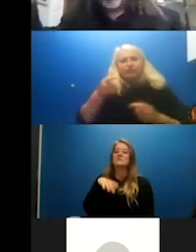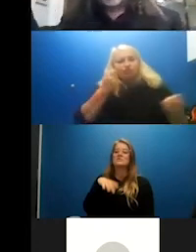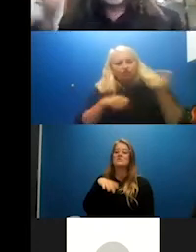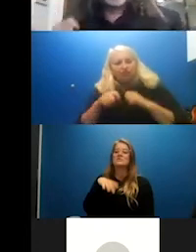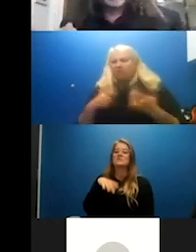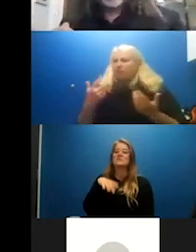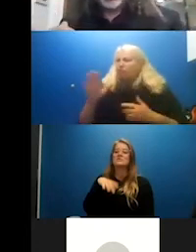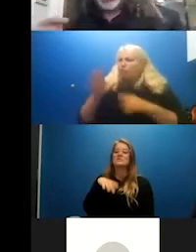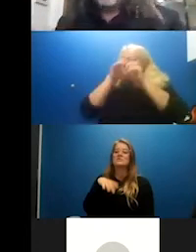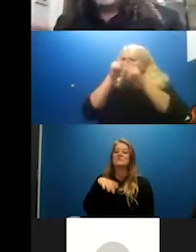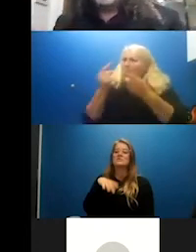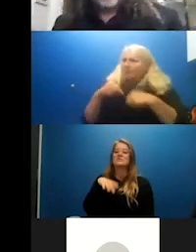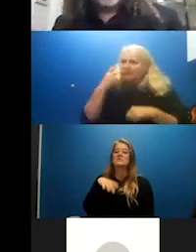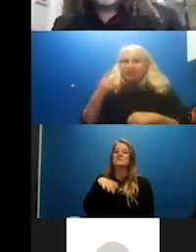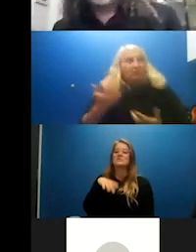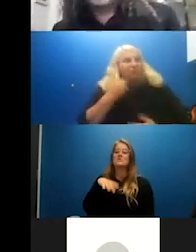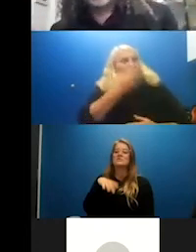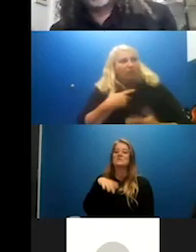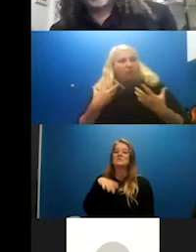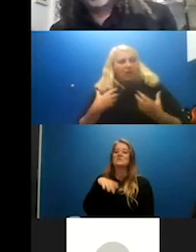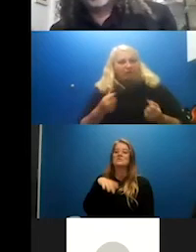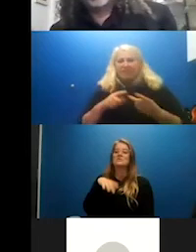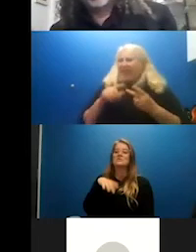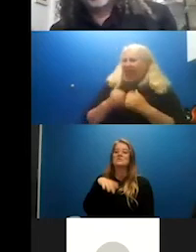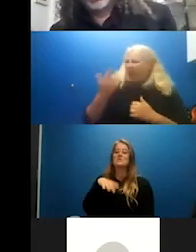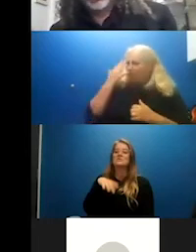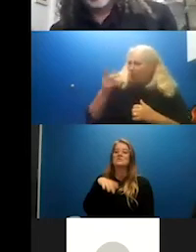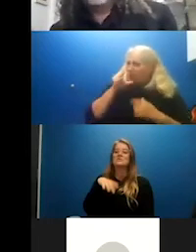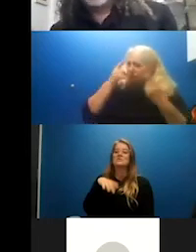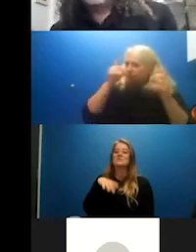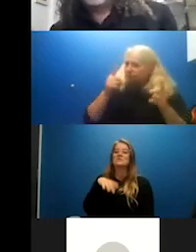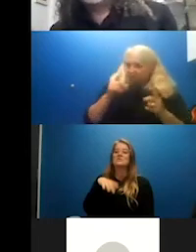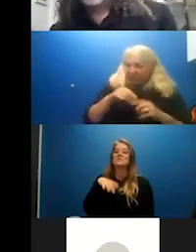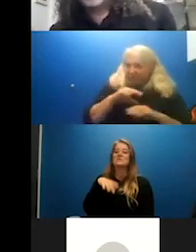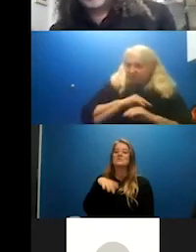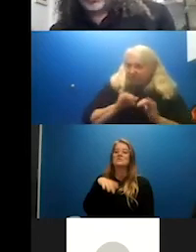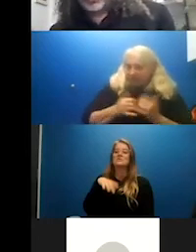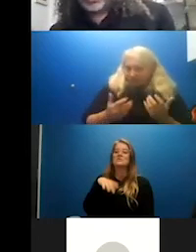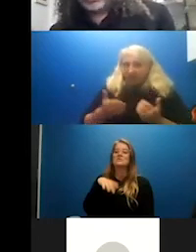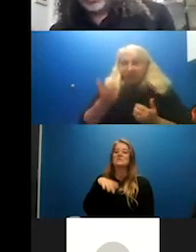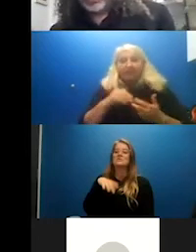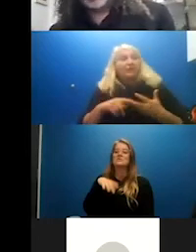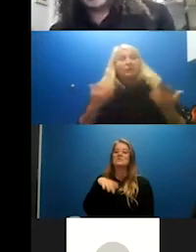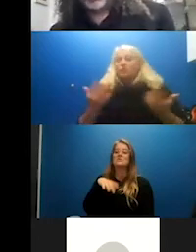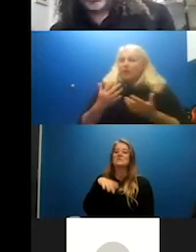visioning wellness. How will you know when you've accomplished your goal? And finally, what resources do you need? How can I support you?